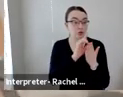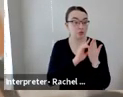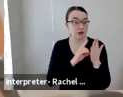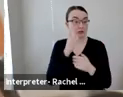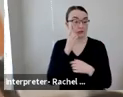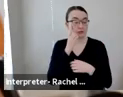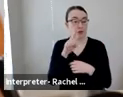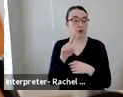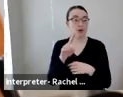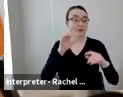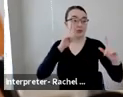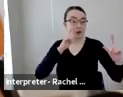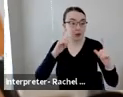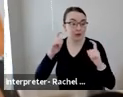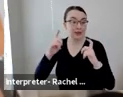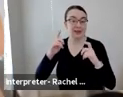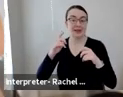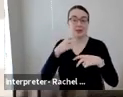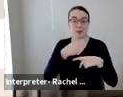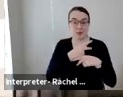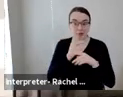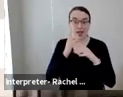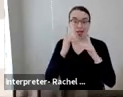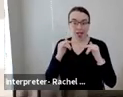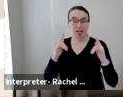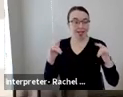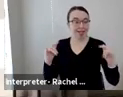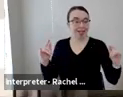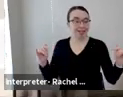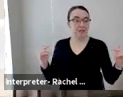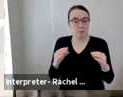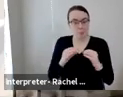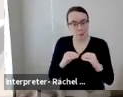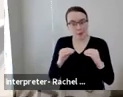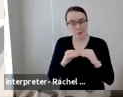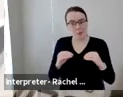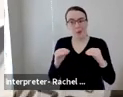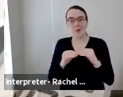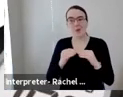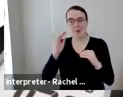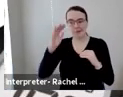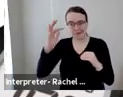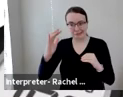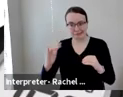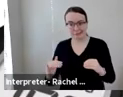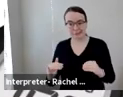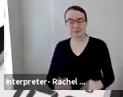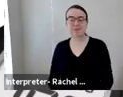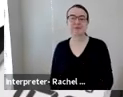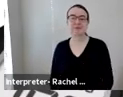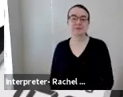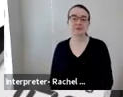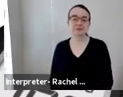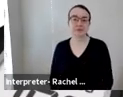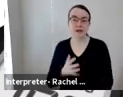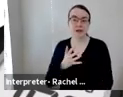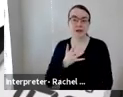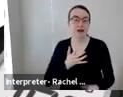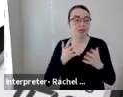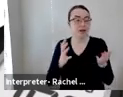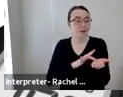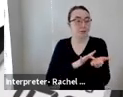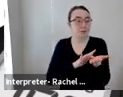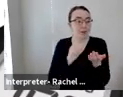products, lots more, even more, a lot of medical equipment as